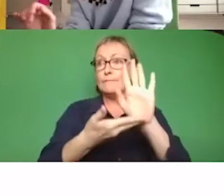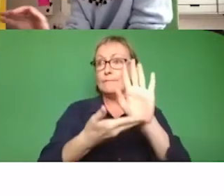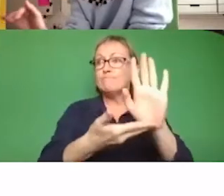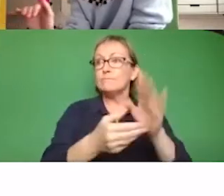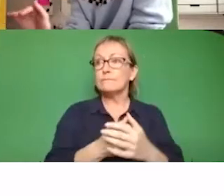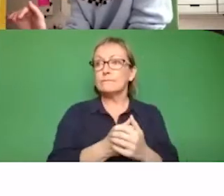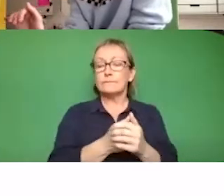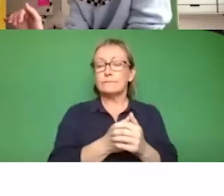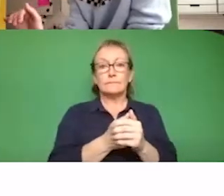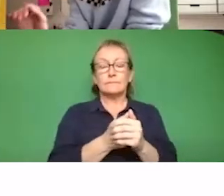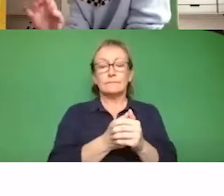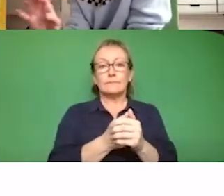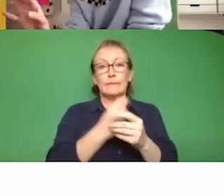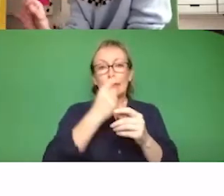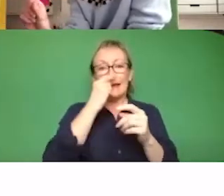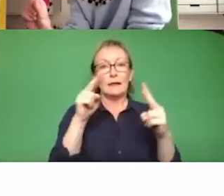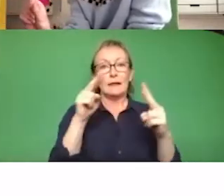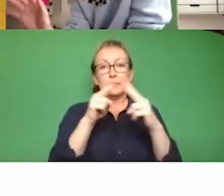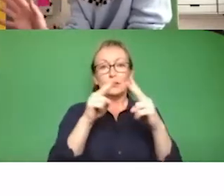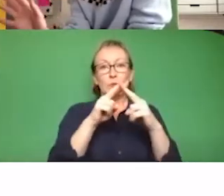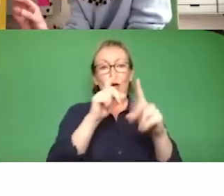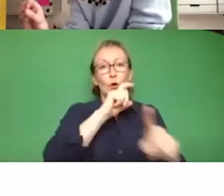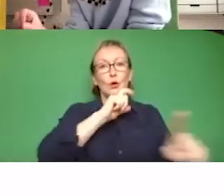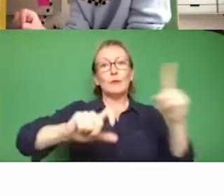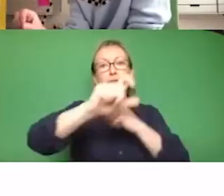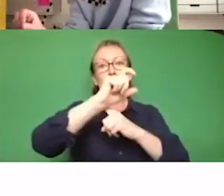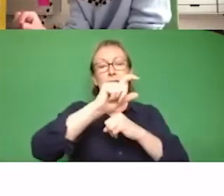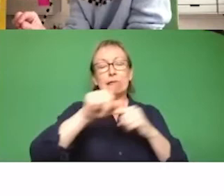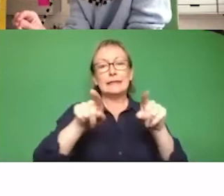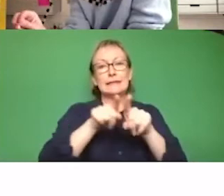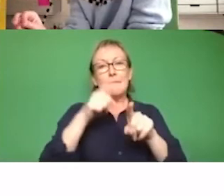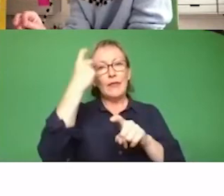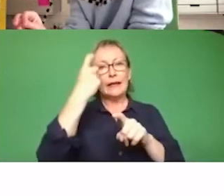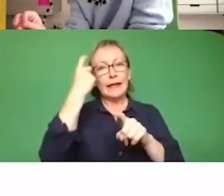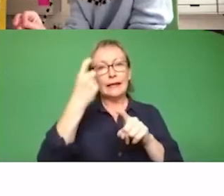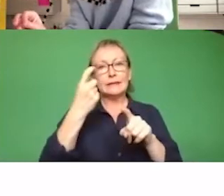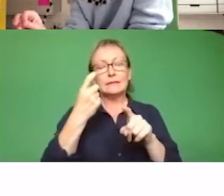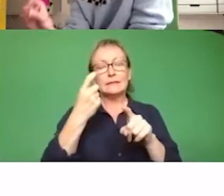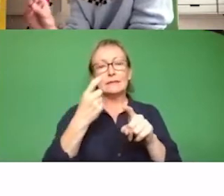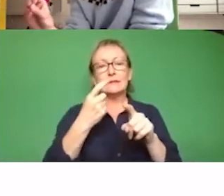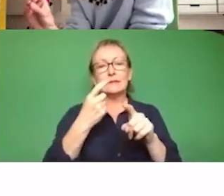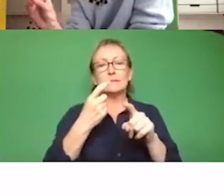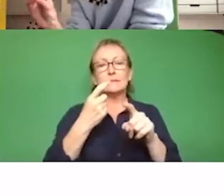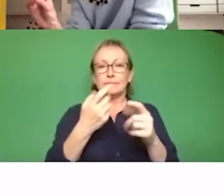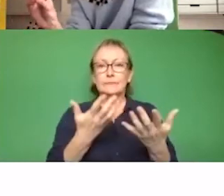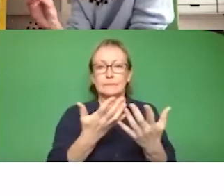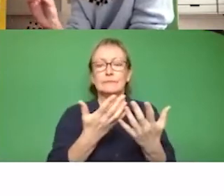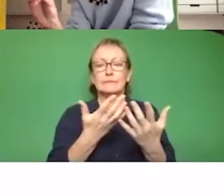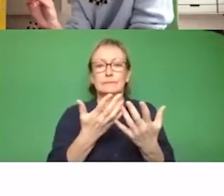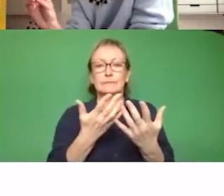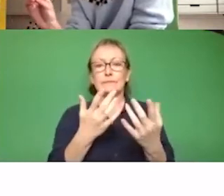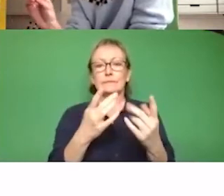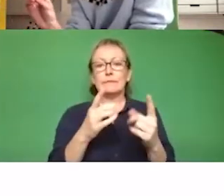with a wider based community or like-minded. It's just a fantastic facility, you know, it really is. So that, and